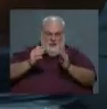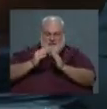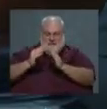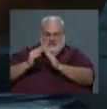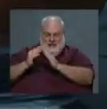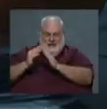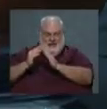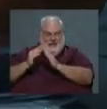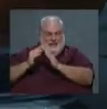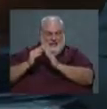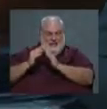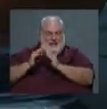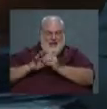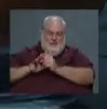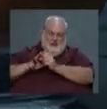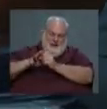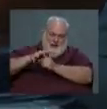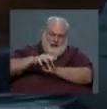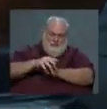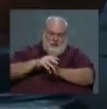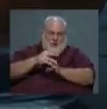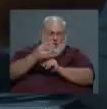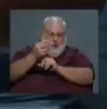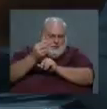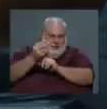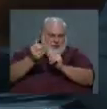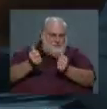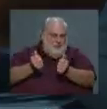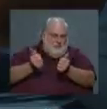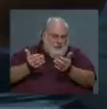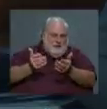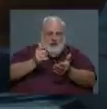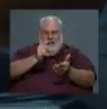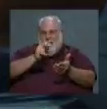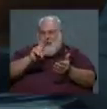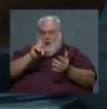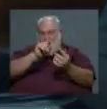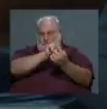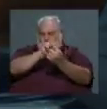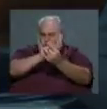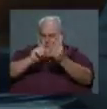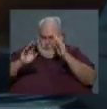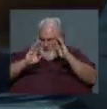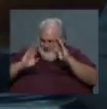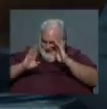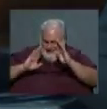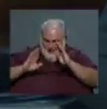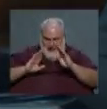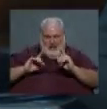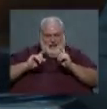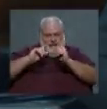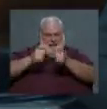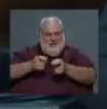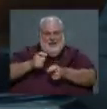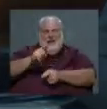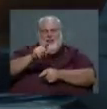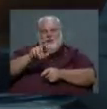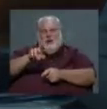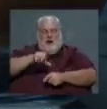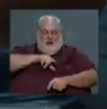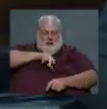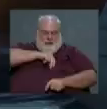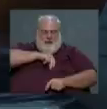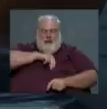last week, filling up our hotels and providing them a Little Rock greeting and giving them one of our Little Rocks that we're traditional